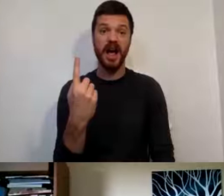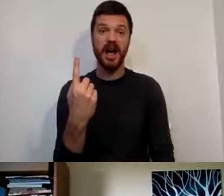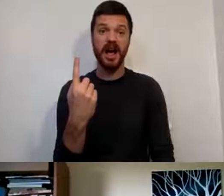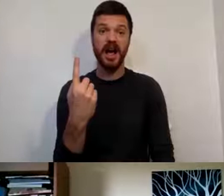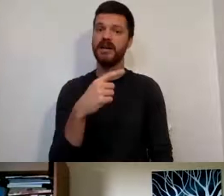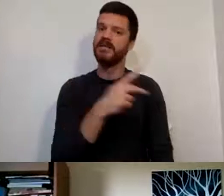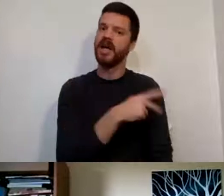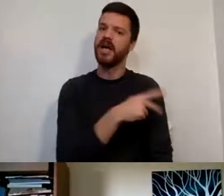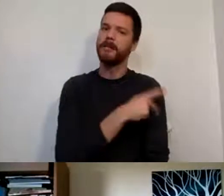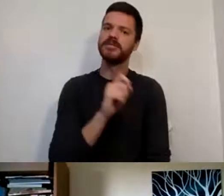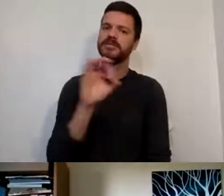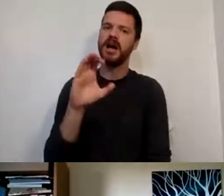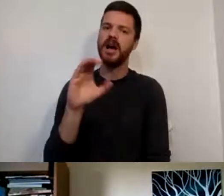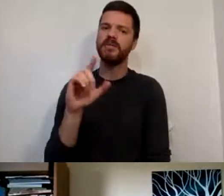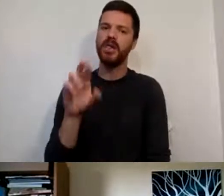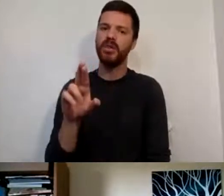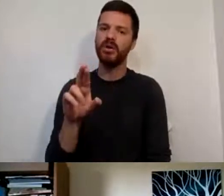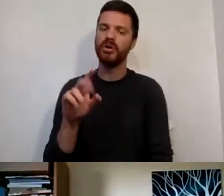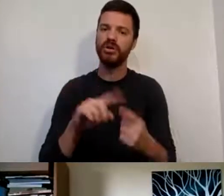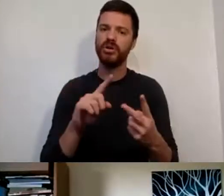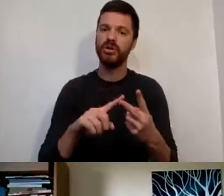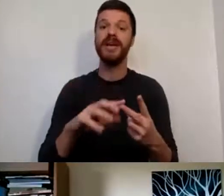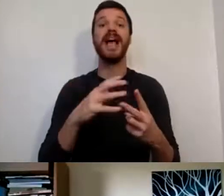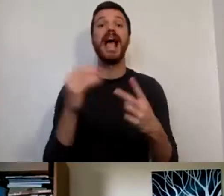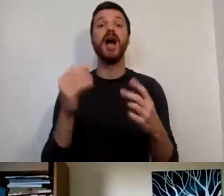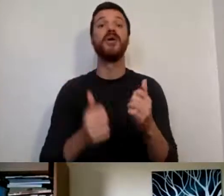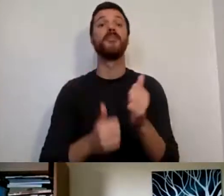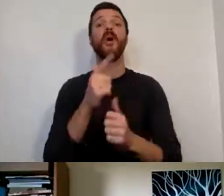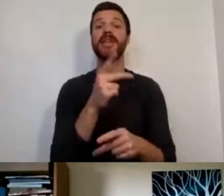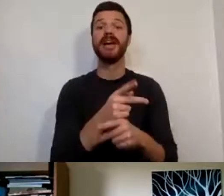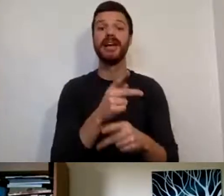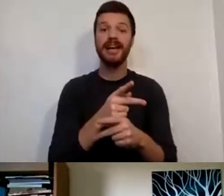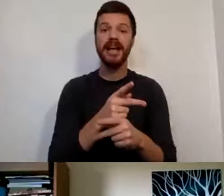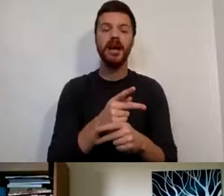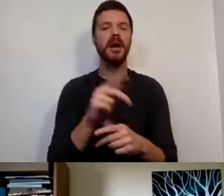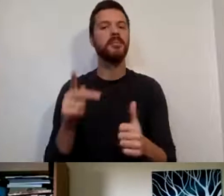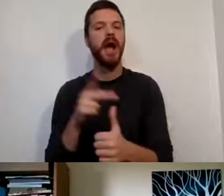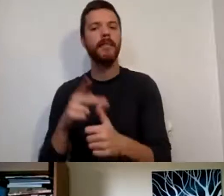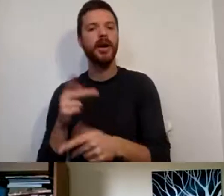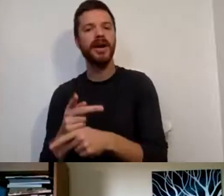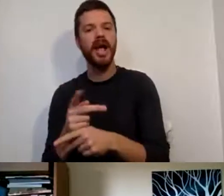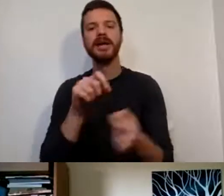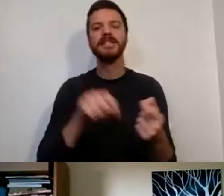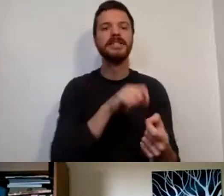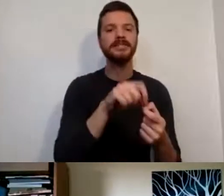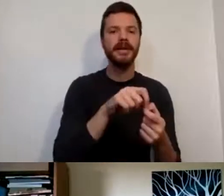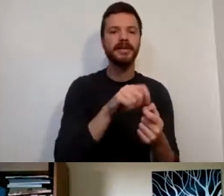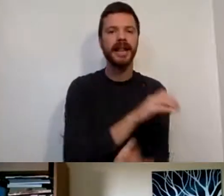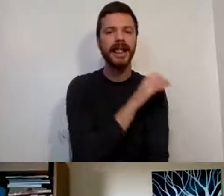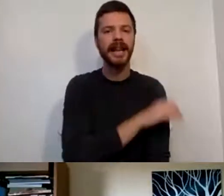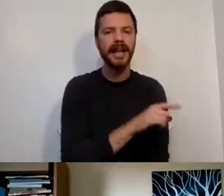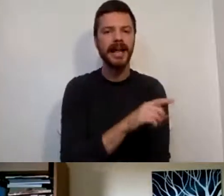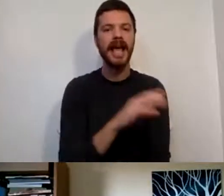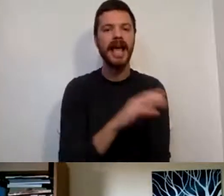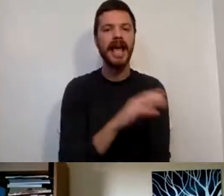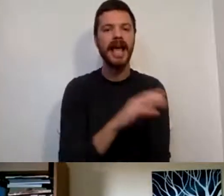color, and yet patients with lupus get a preponderance of their care in specialty clinics and not in primary care. So all these visits, what we actually, Edmond and I have done a